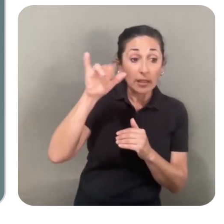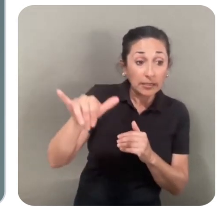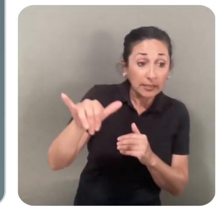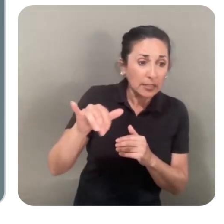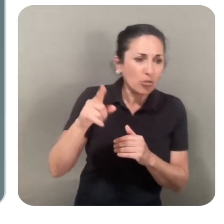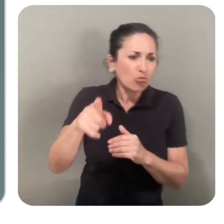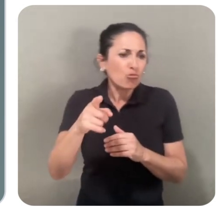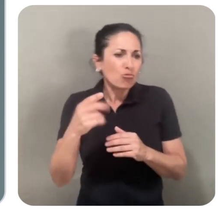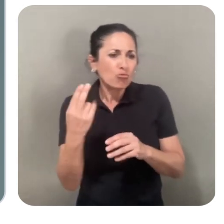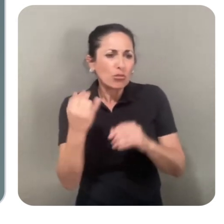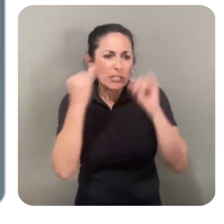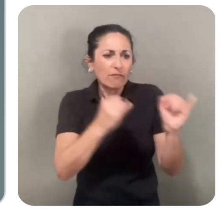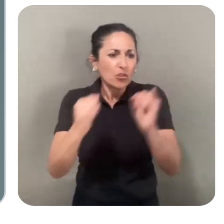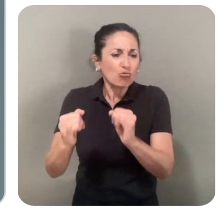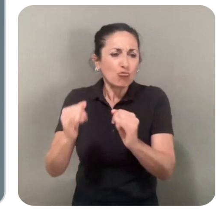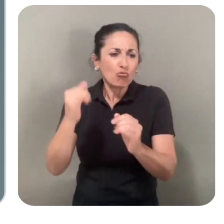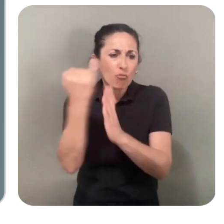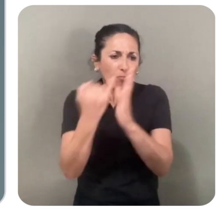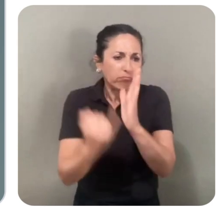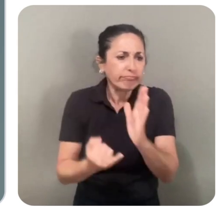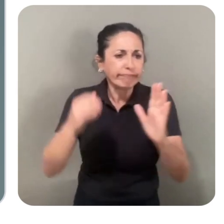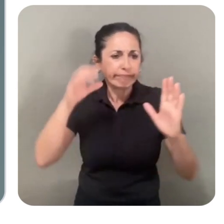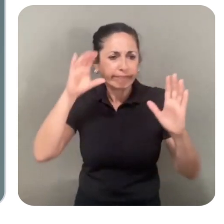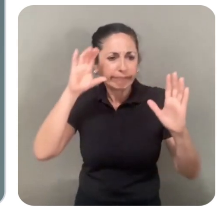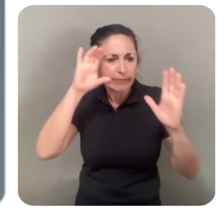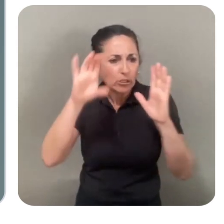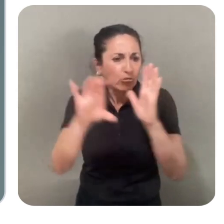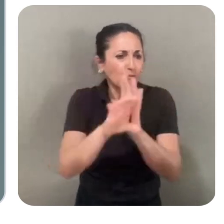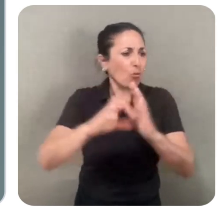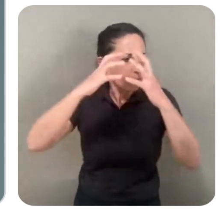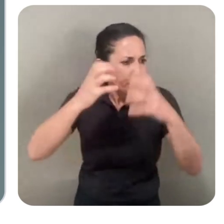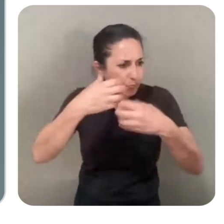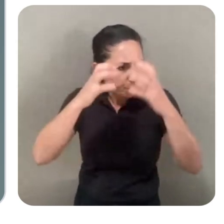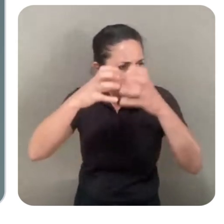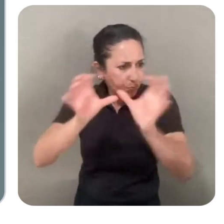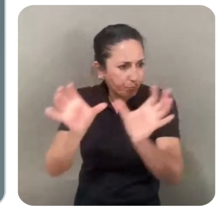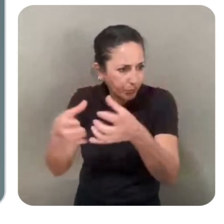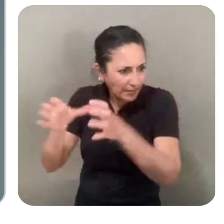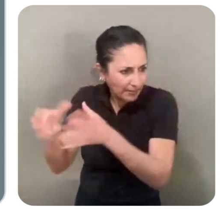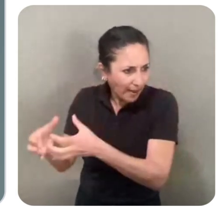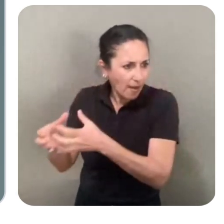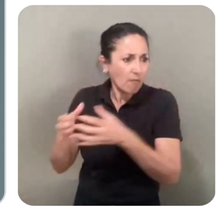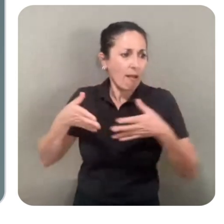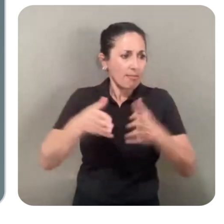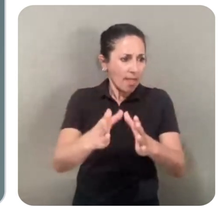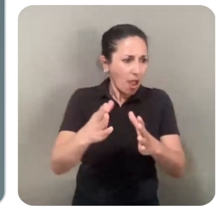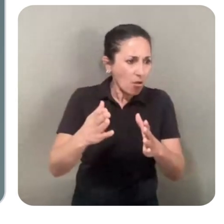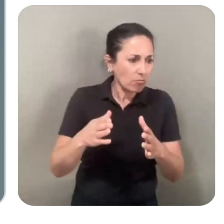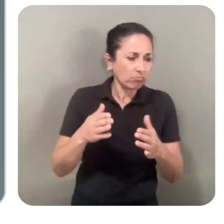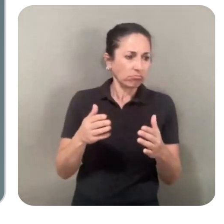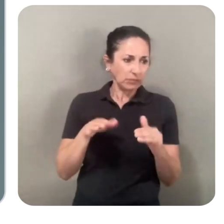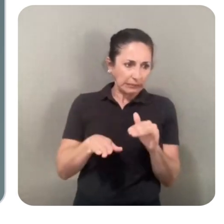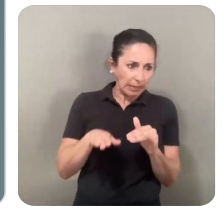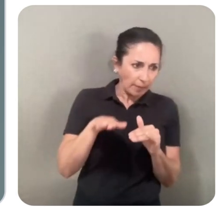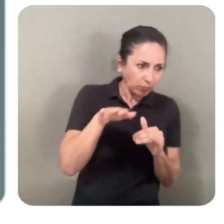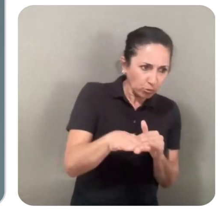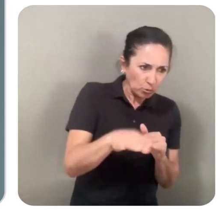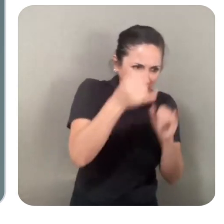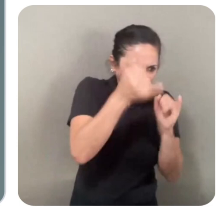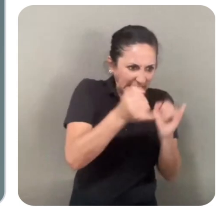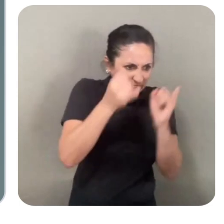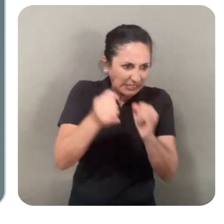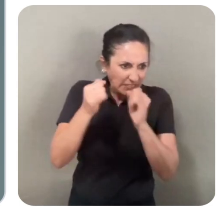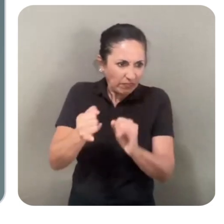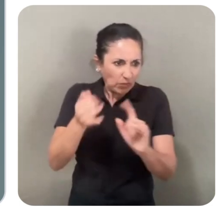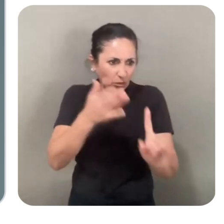through each individual element that is being rendered in a particular frame. This is especially helpful to understand why certain elements are